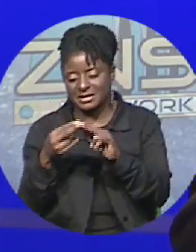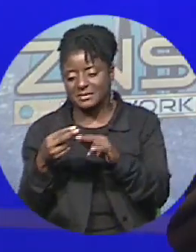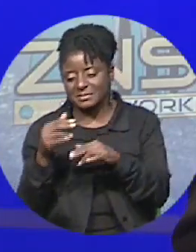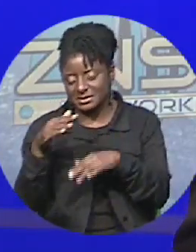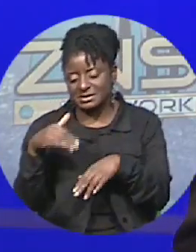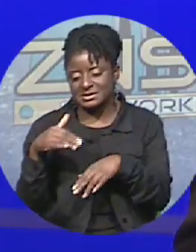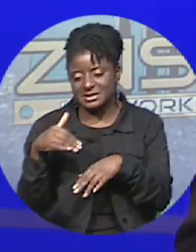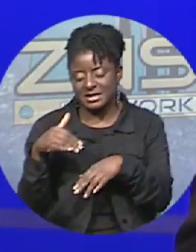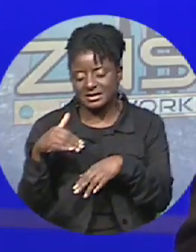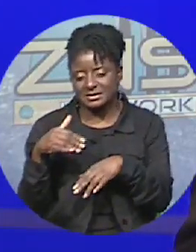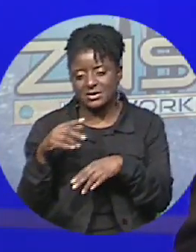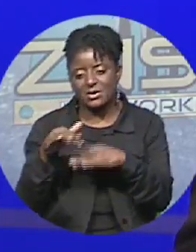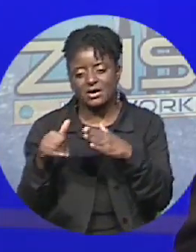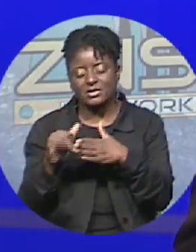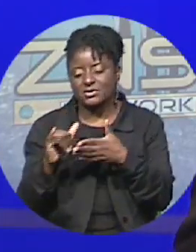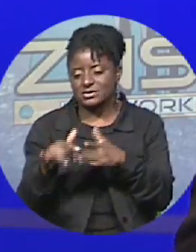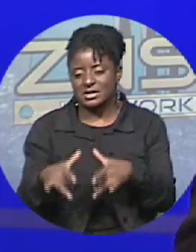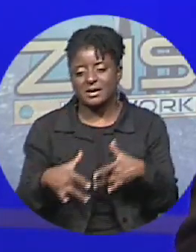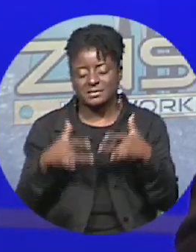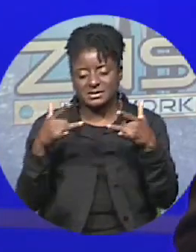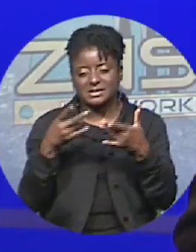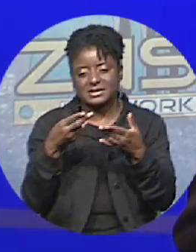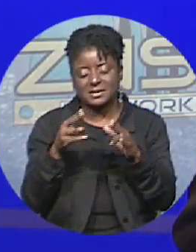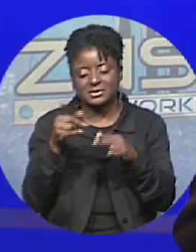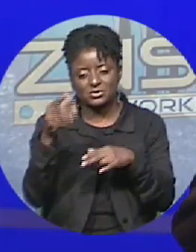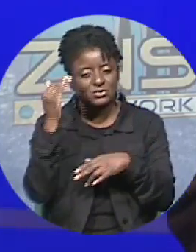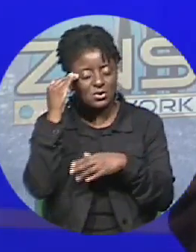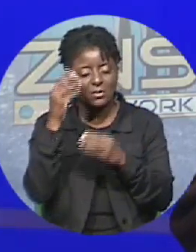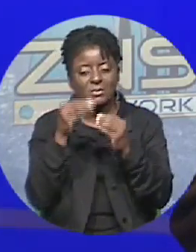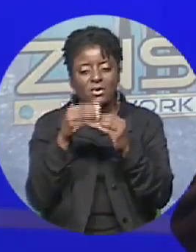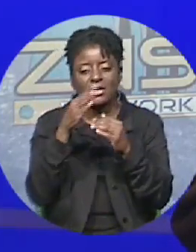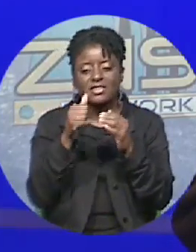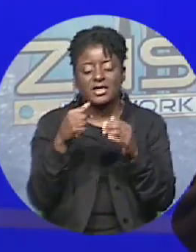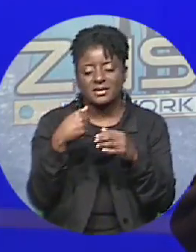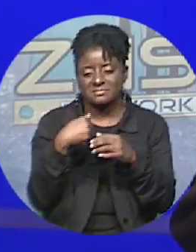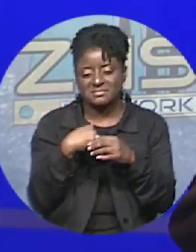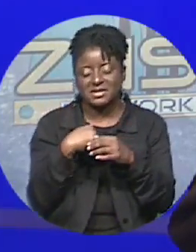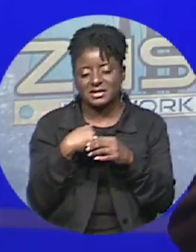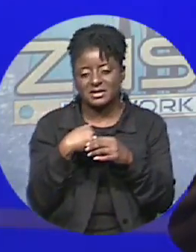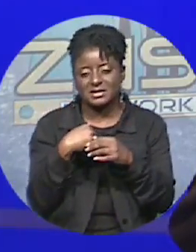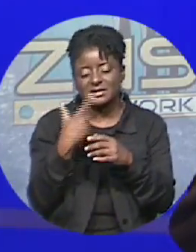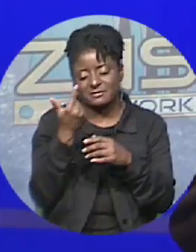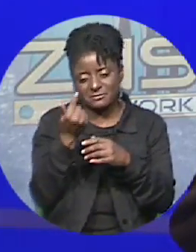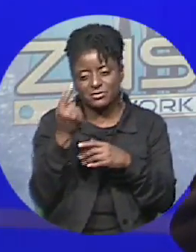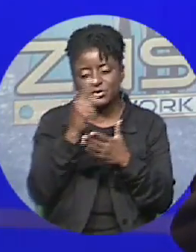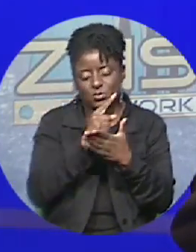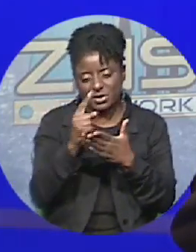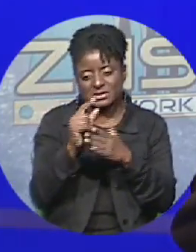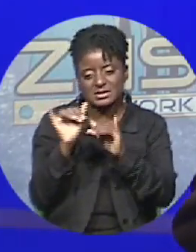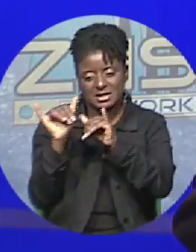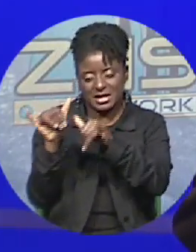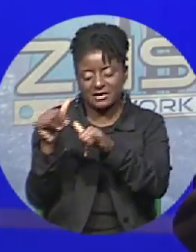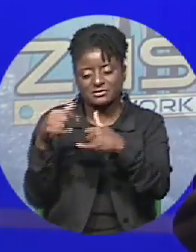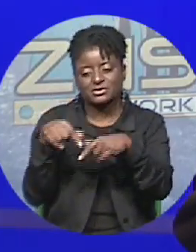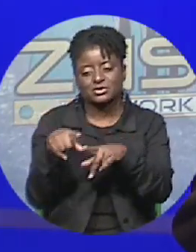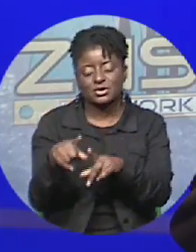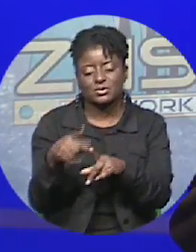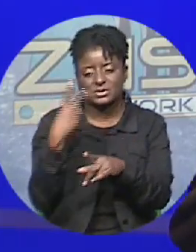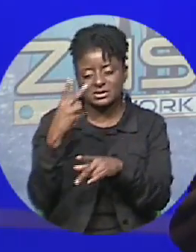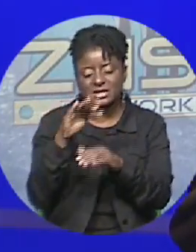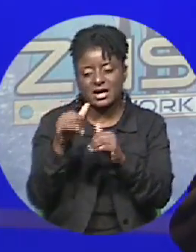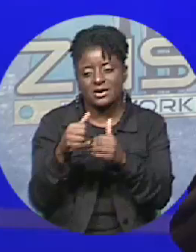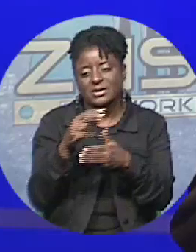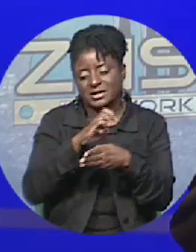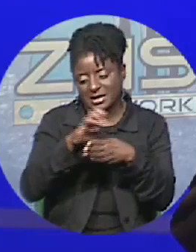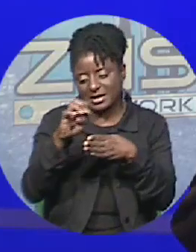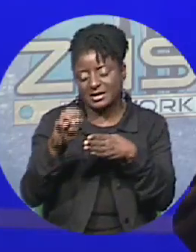because, you know, all those upsets taking place, so you actually know more than me. And exactly, there's a couple weeks left to go, so we'll see how it all turns out at the end